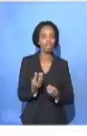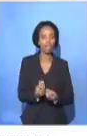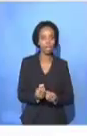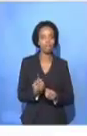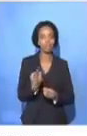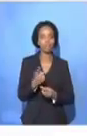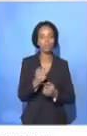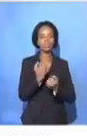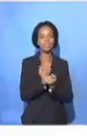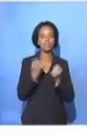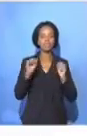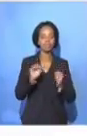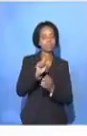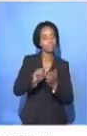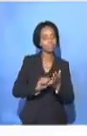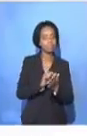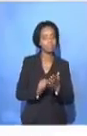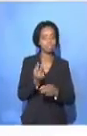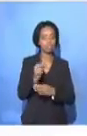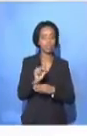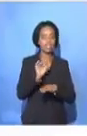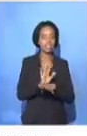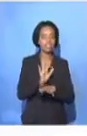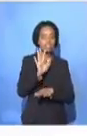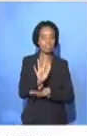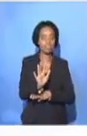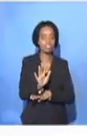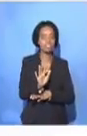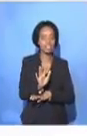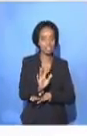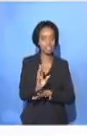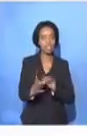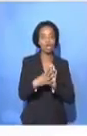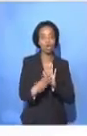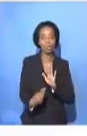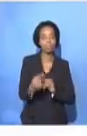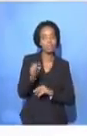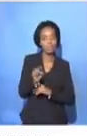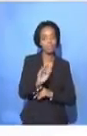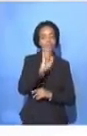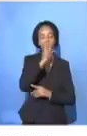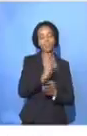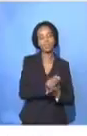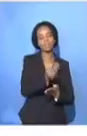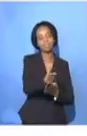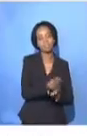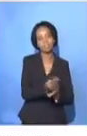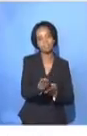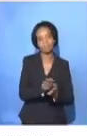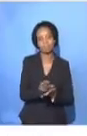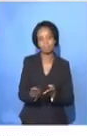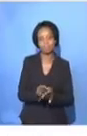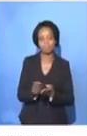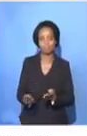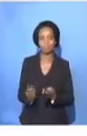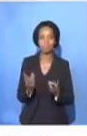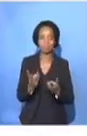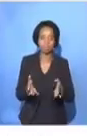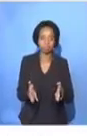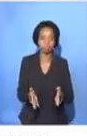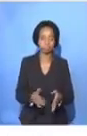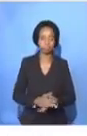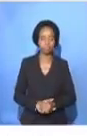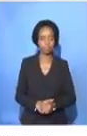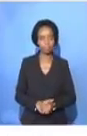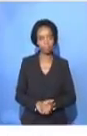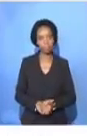democratic elections 2015, copies of which we will distribute to the participants at this meeting.